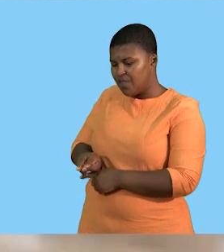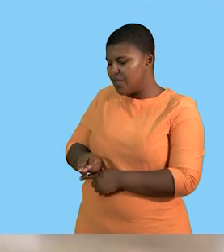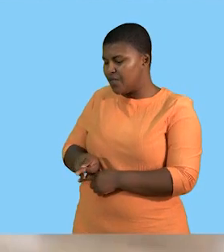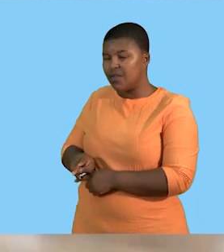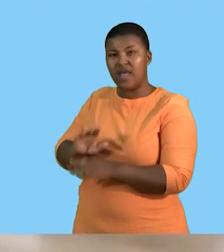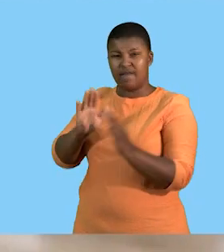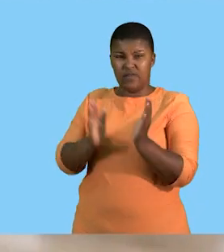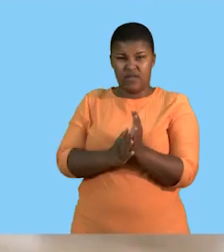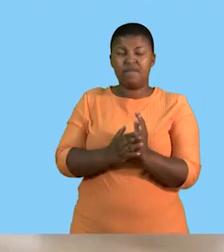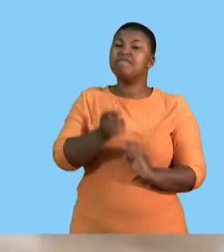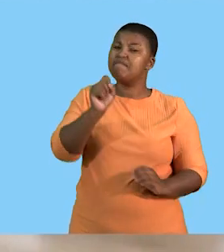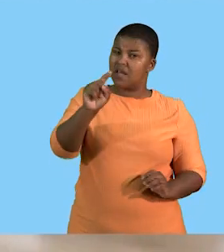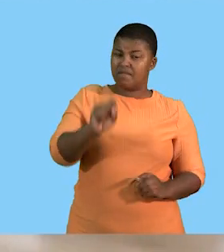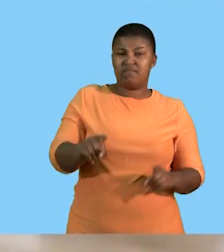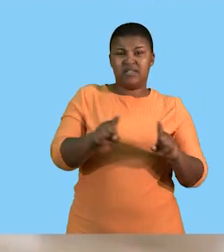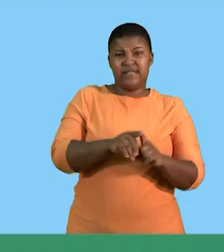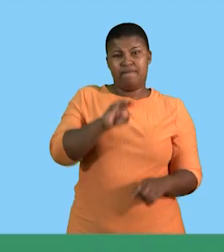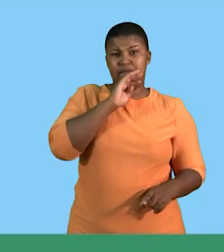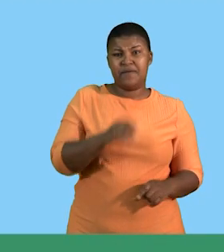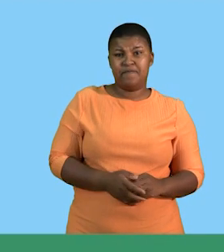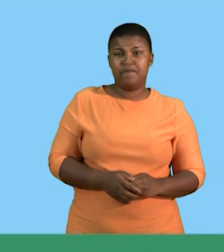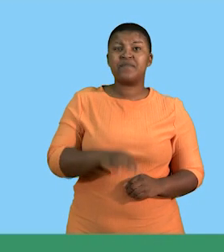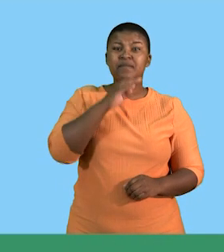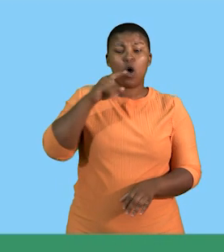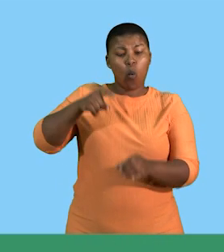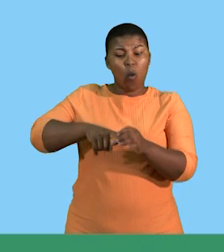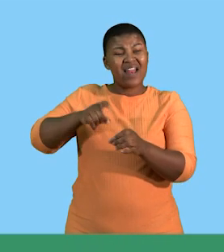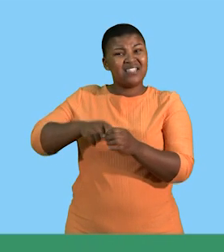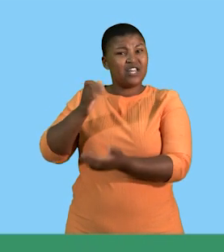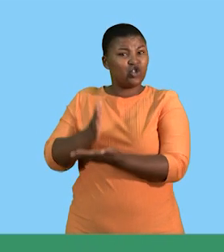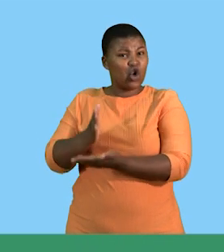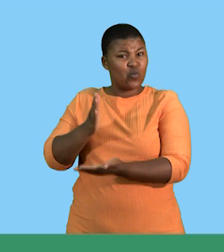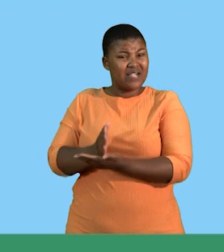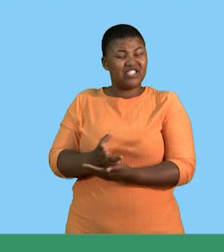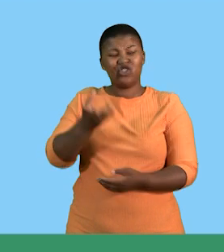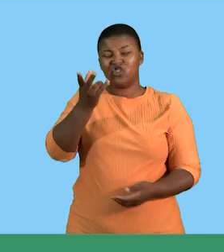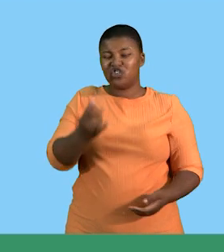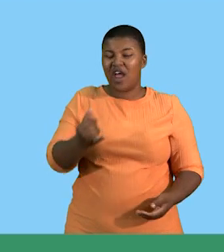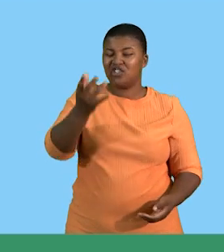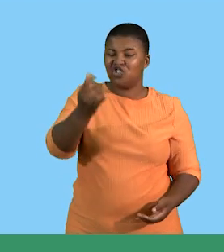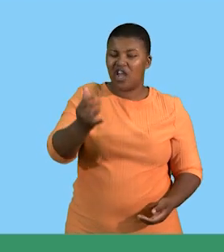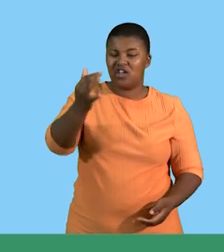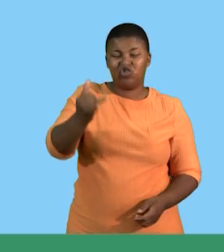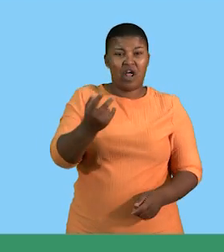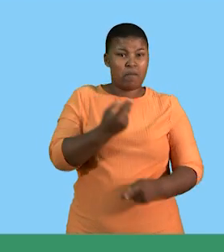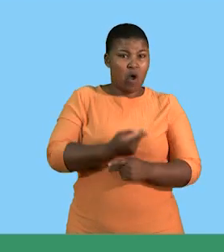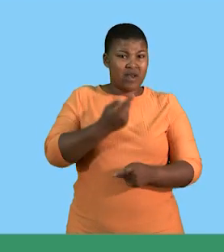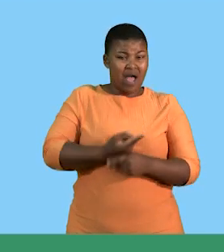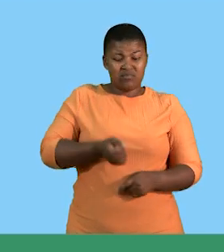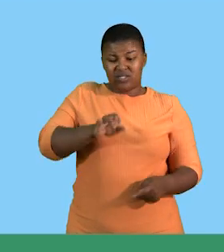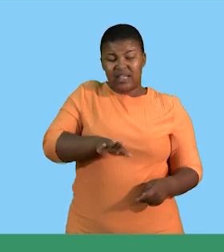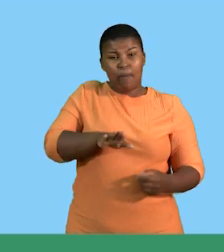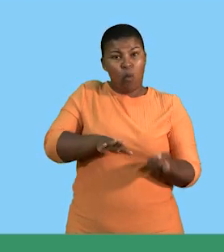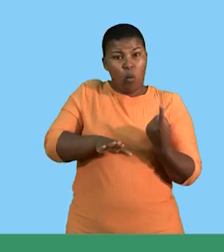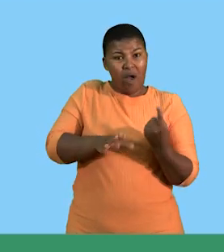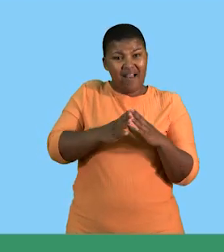is. This is the inspection of the product after every phase of the production process.